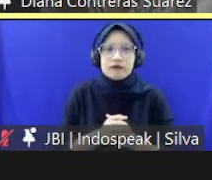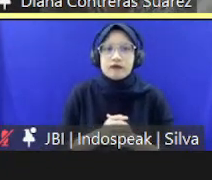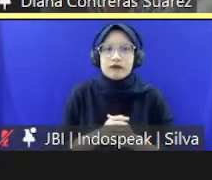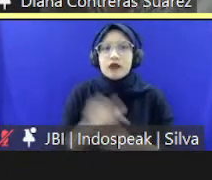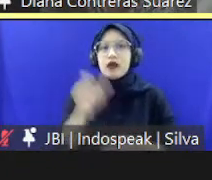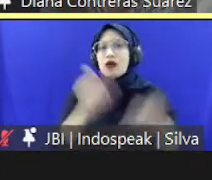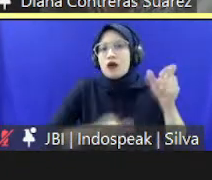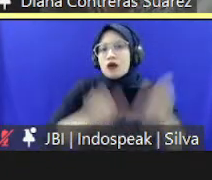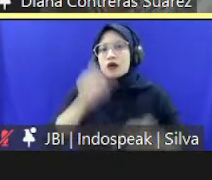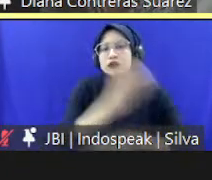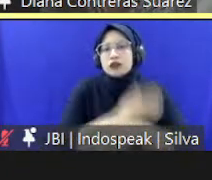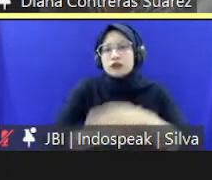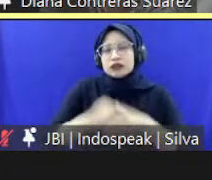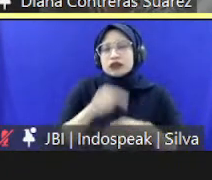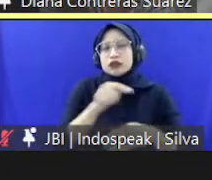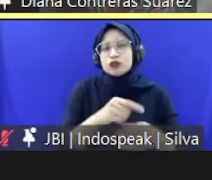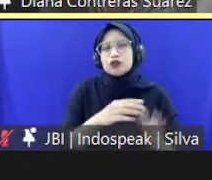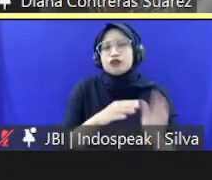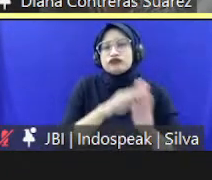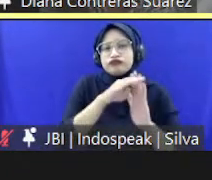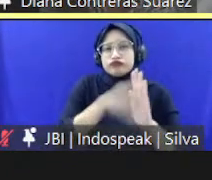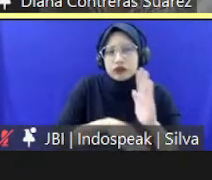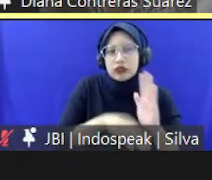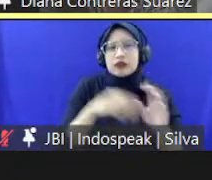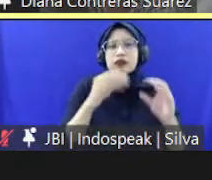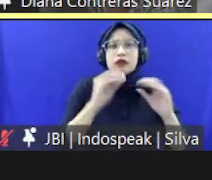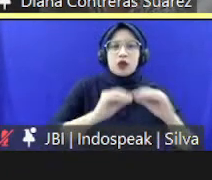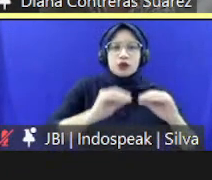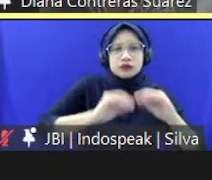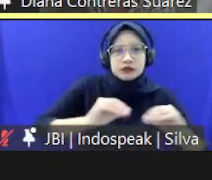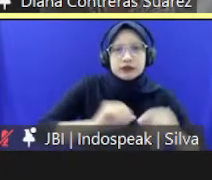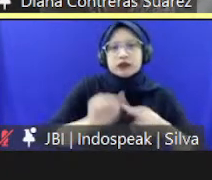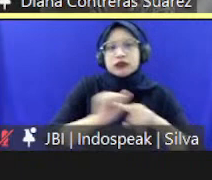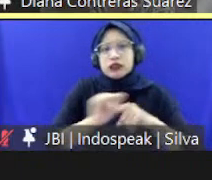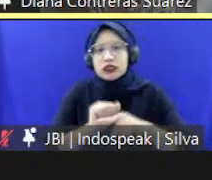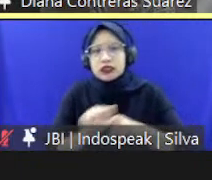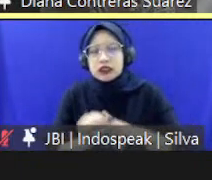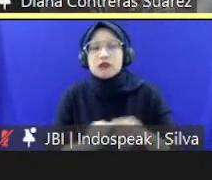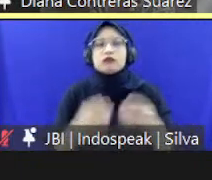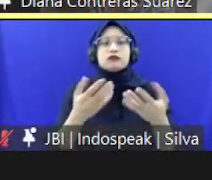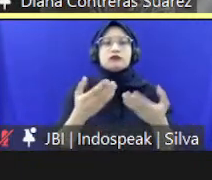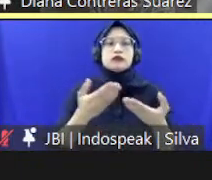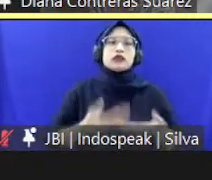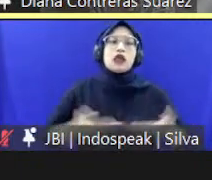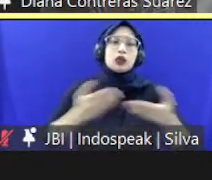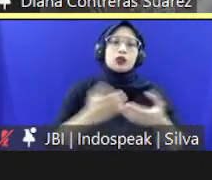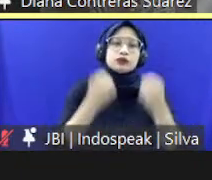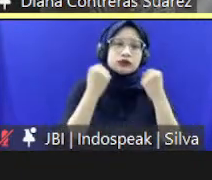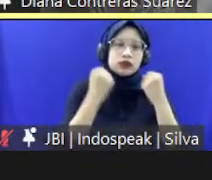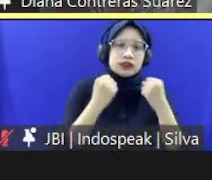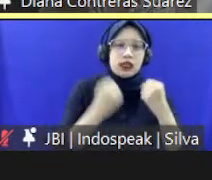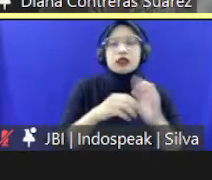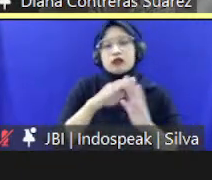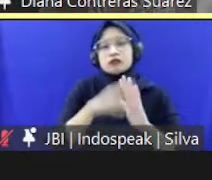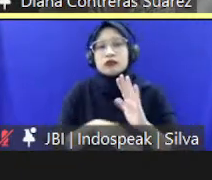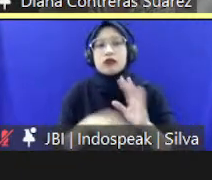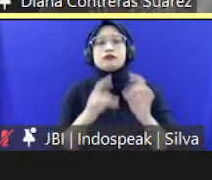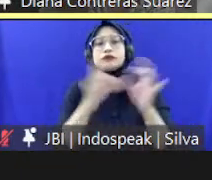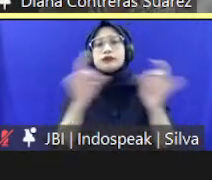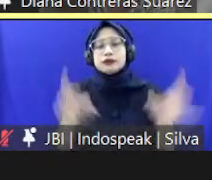to services and infrastructure, and therefore they have lower economic opportunities. We also find for those families, they have